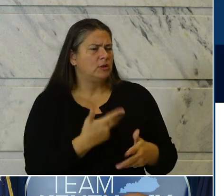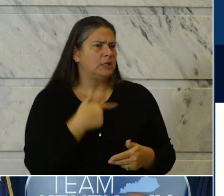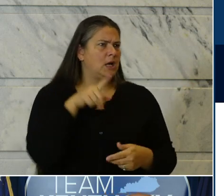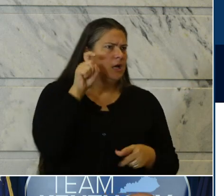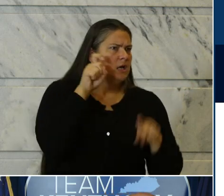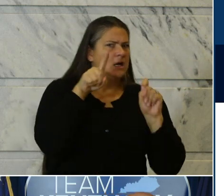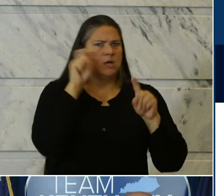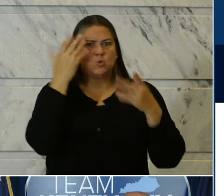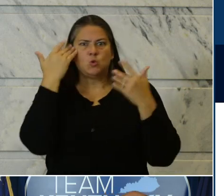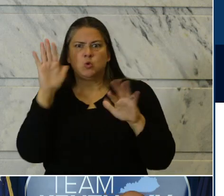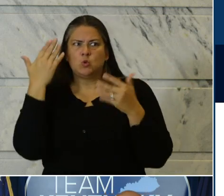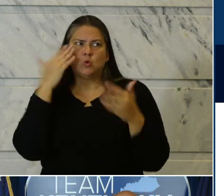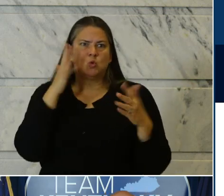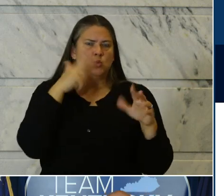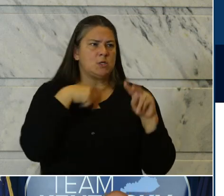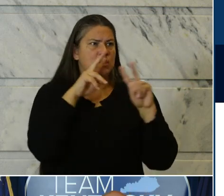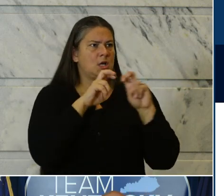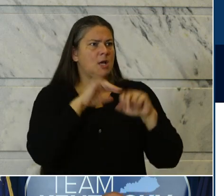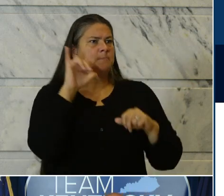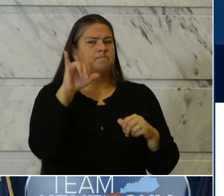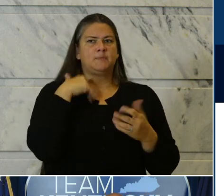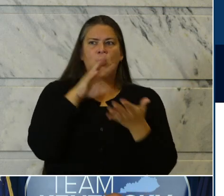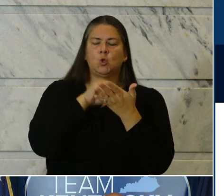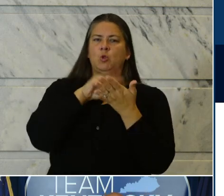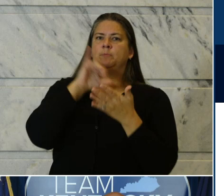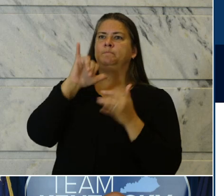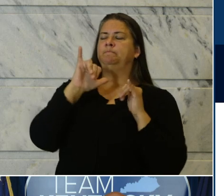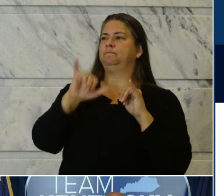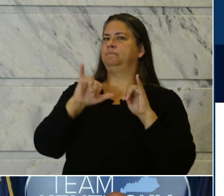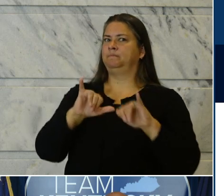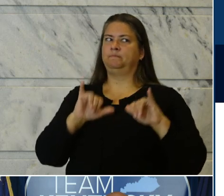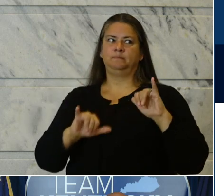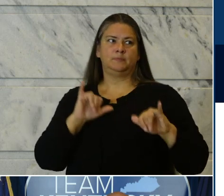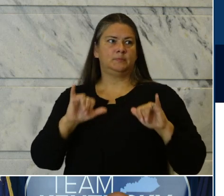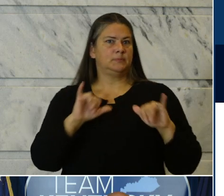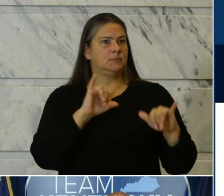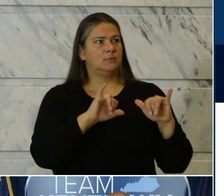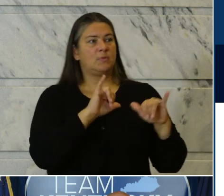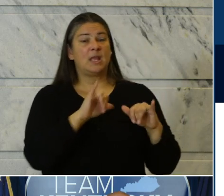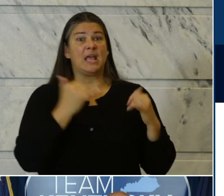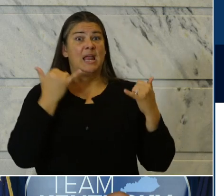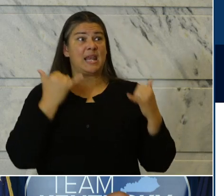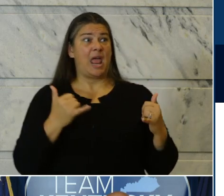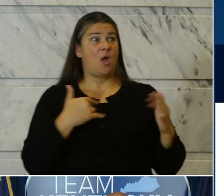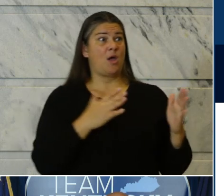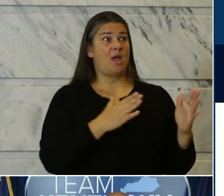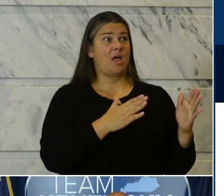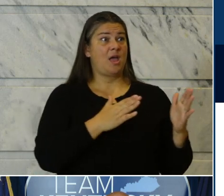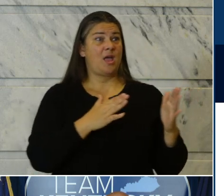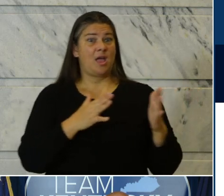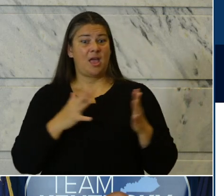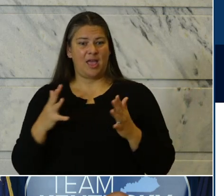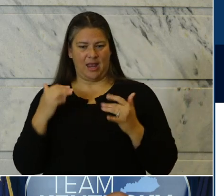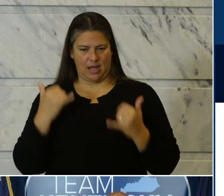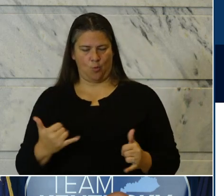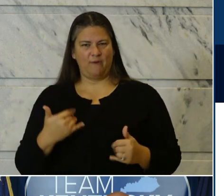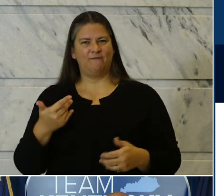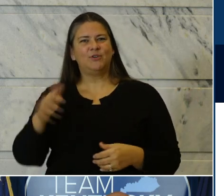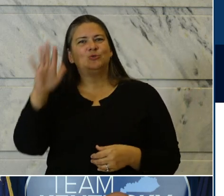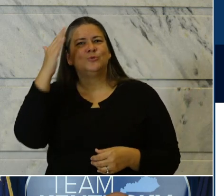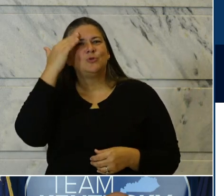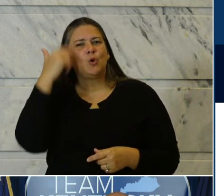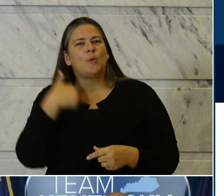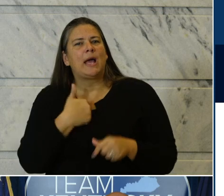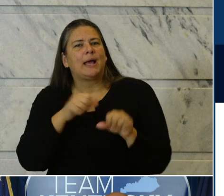And now we've gotten into this phase where we know that if we take certain simple steps, that we can control the spread of the disease.